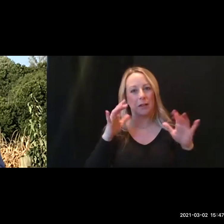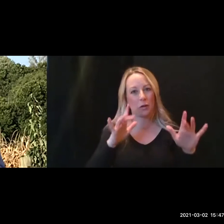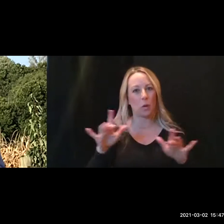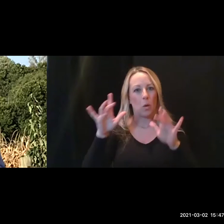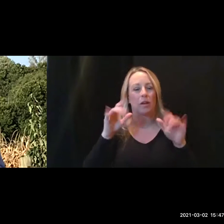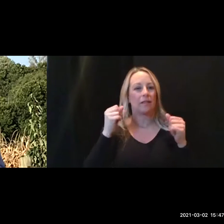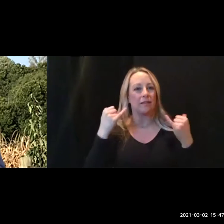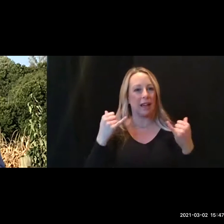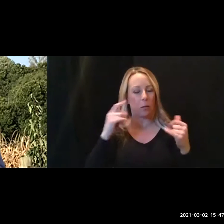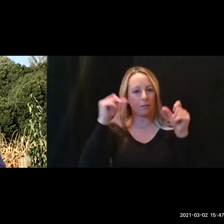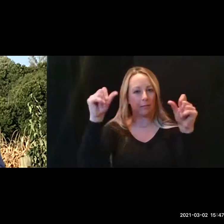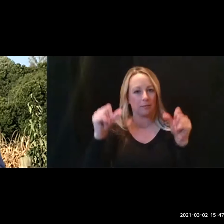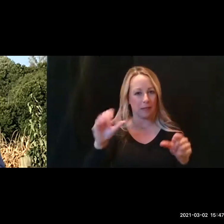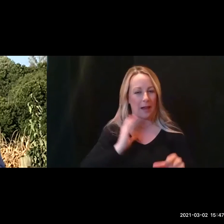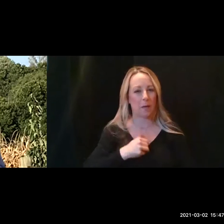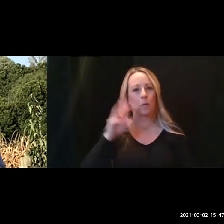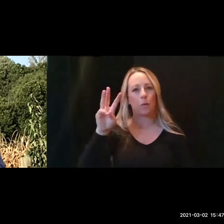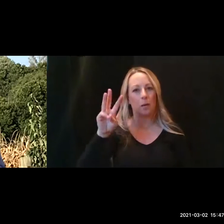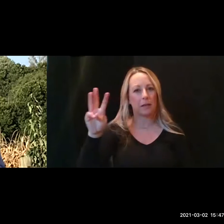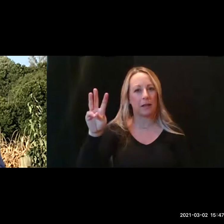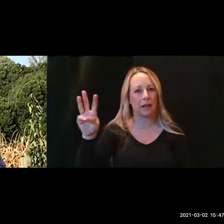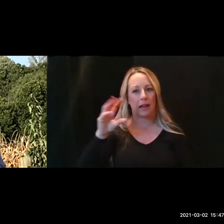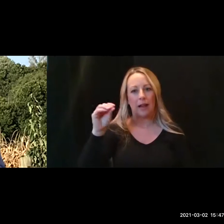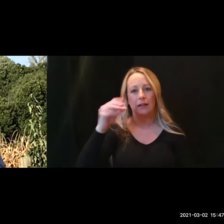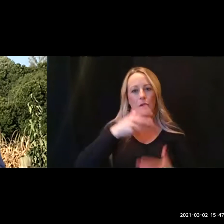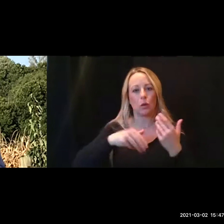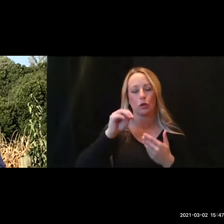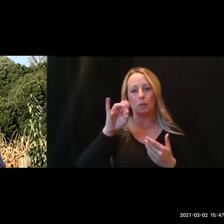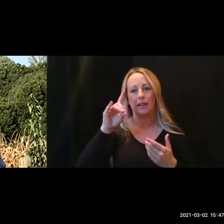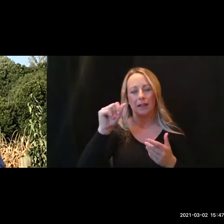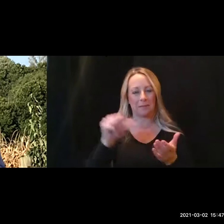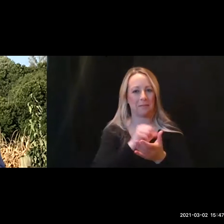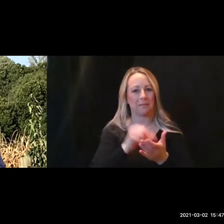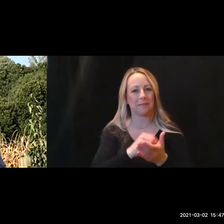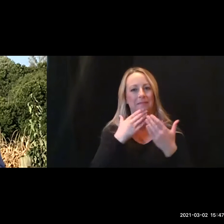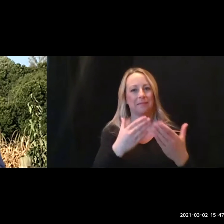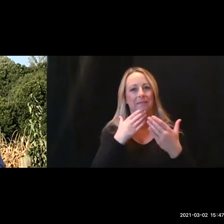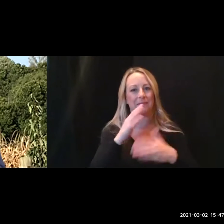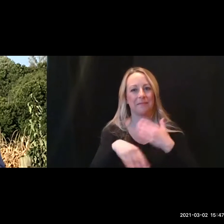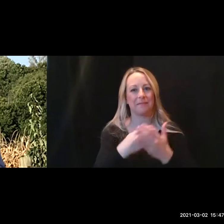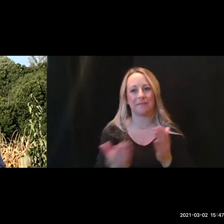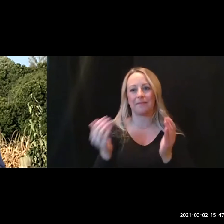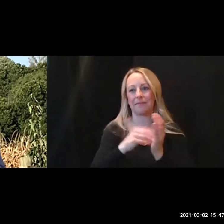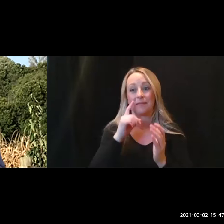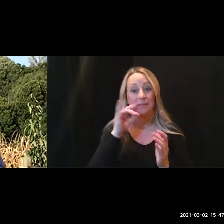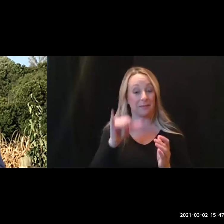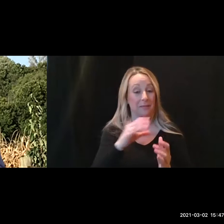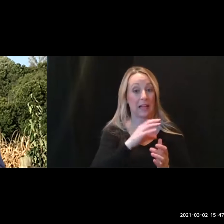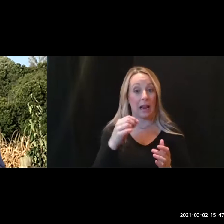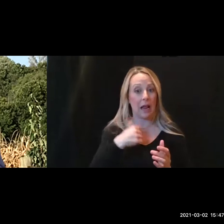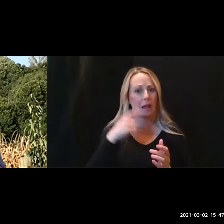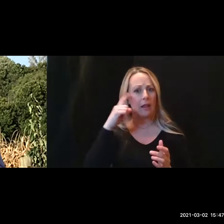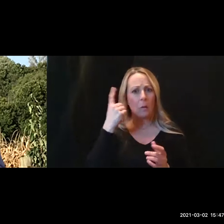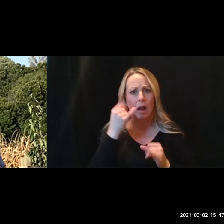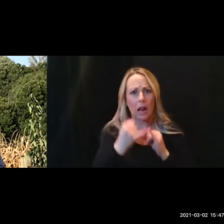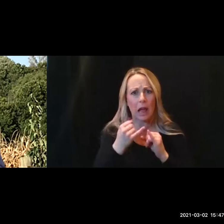posted on our website as well as our social media pages. So we thank you all for that. And I think there was one last